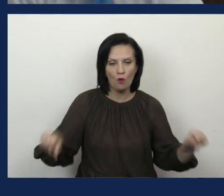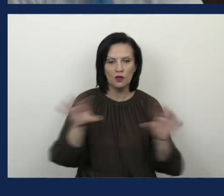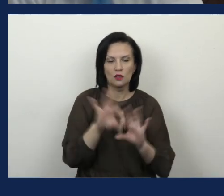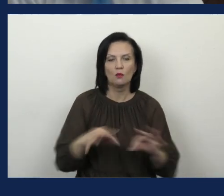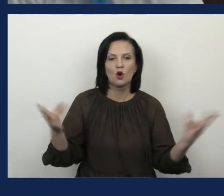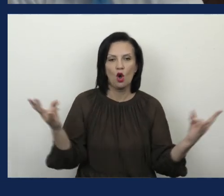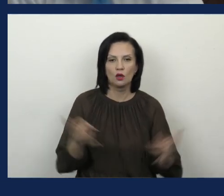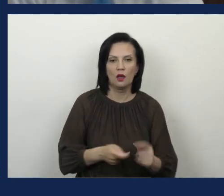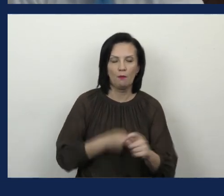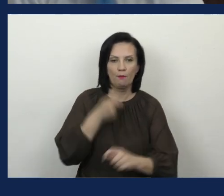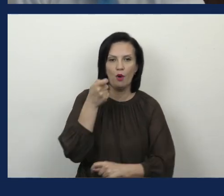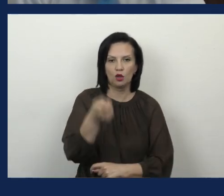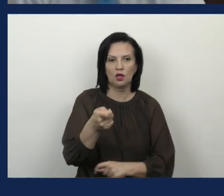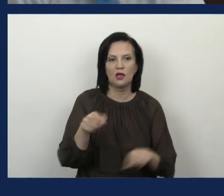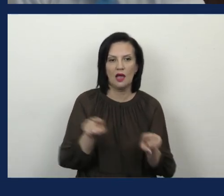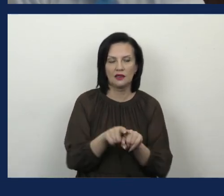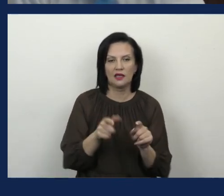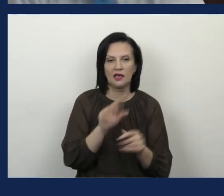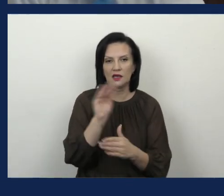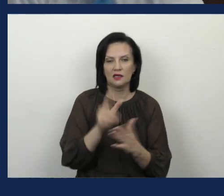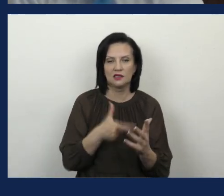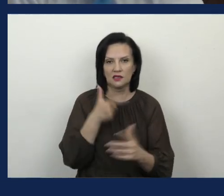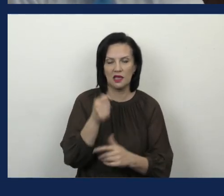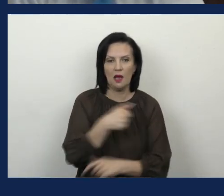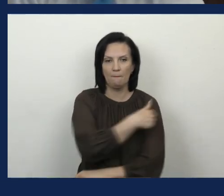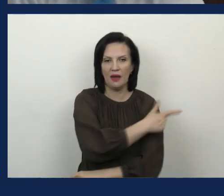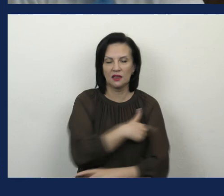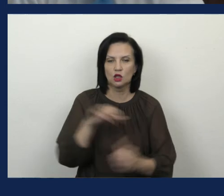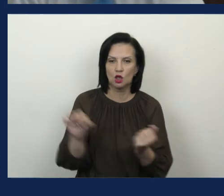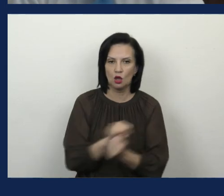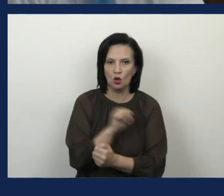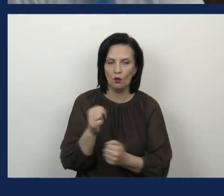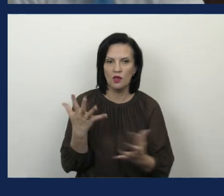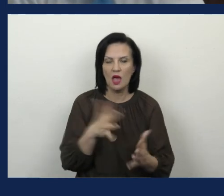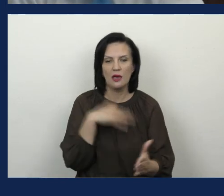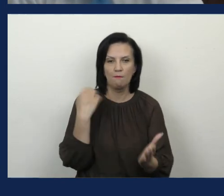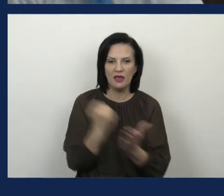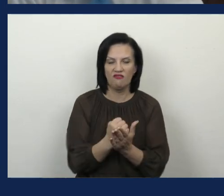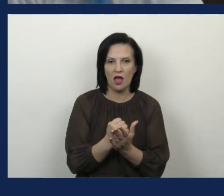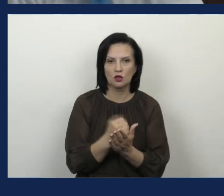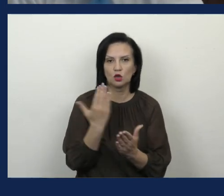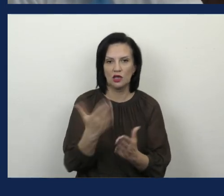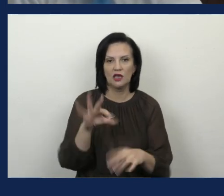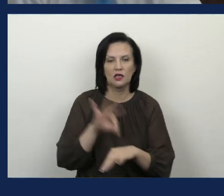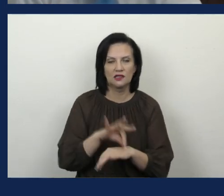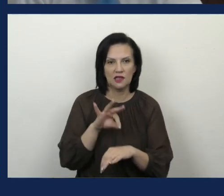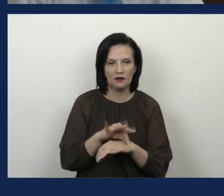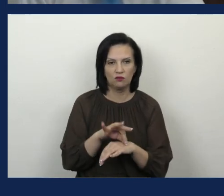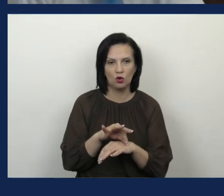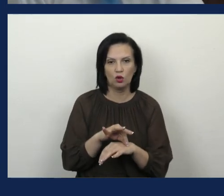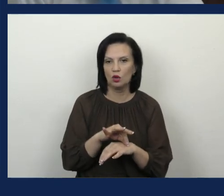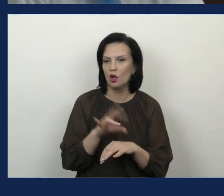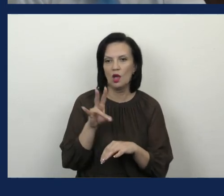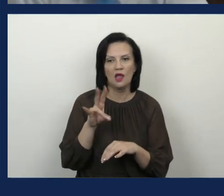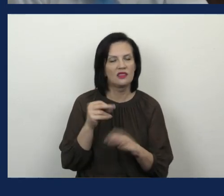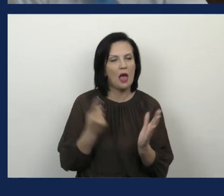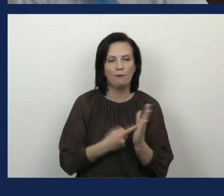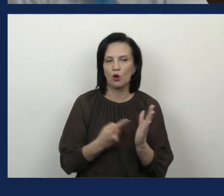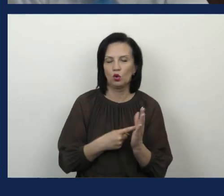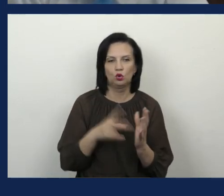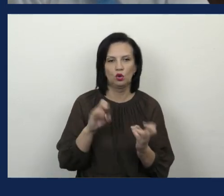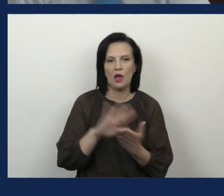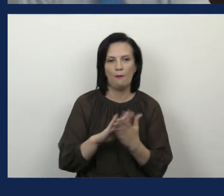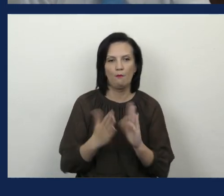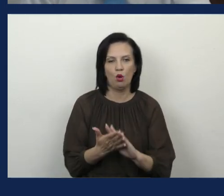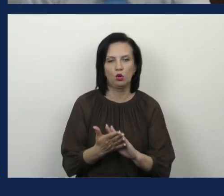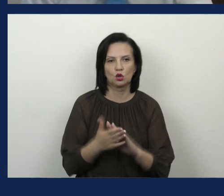court decided that the position of the TEC that these persons should also provide their applications, and medical certificates is